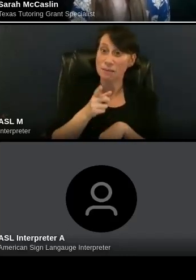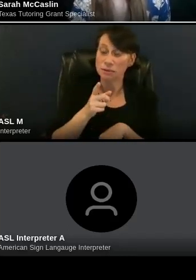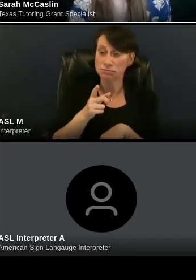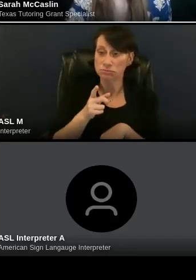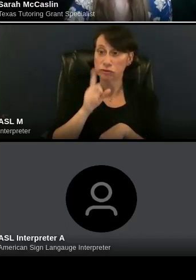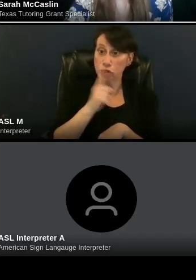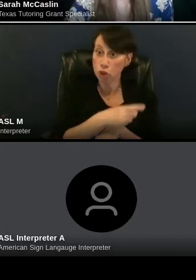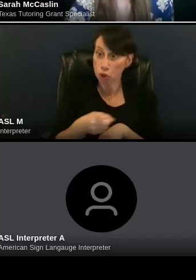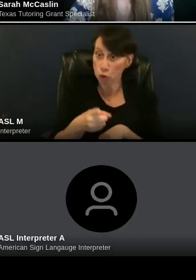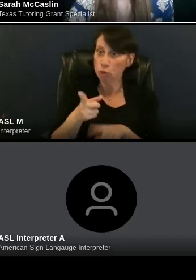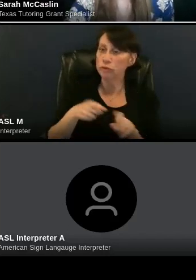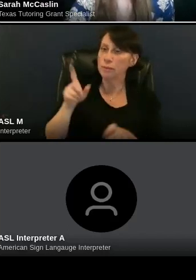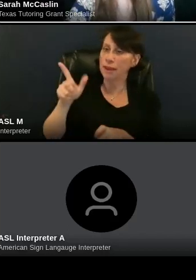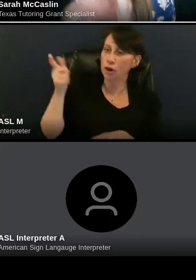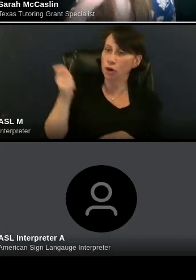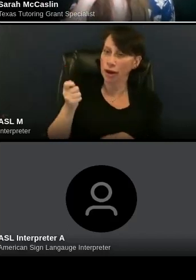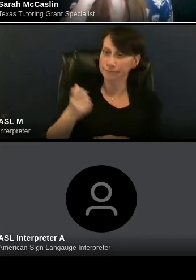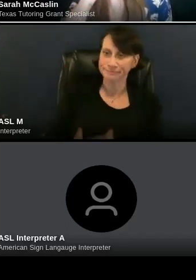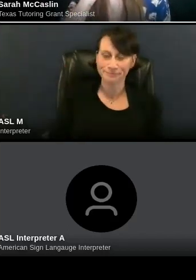grant.